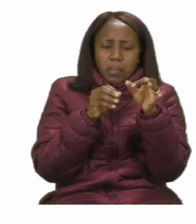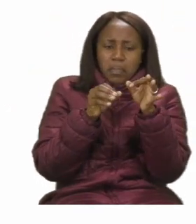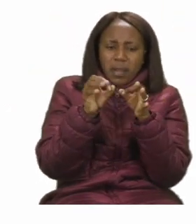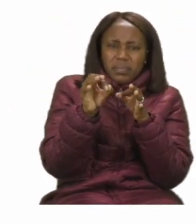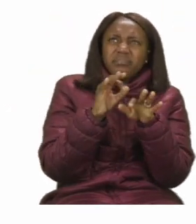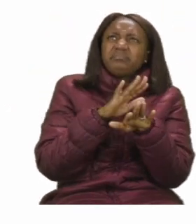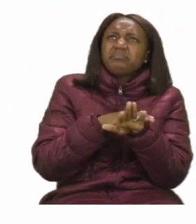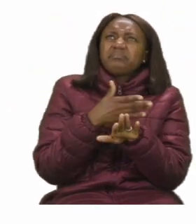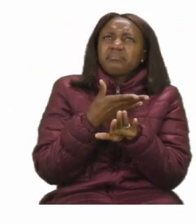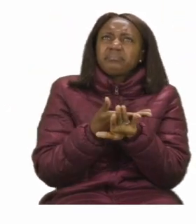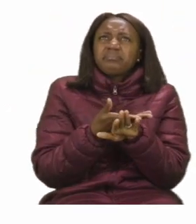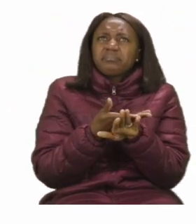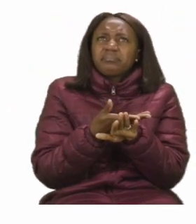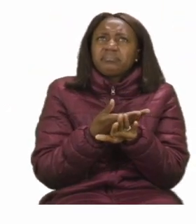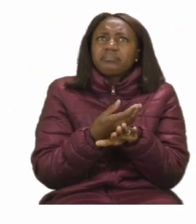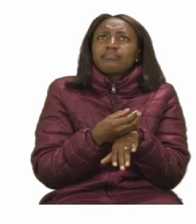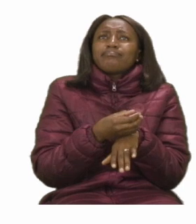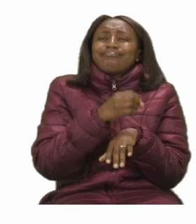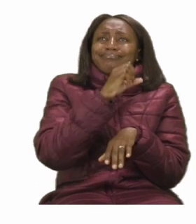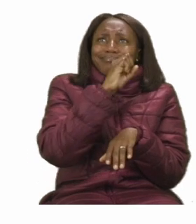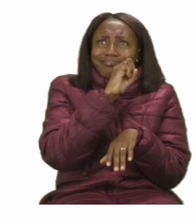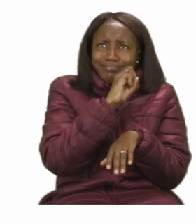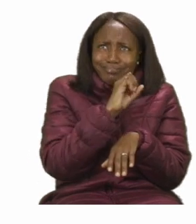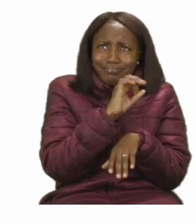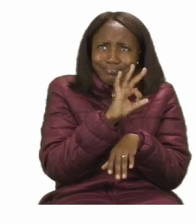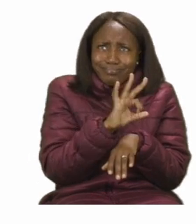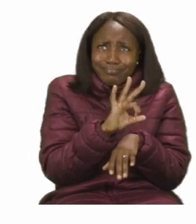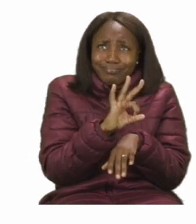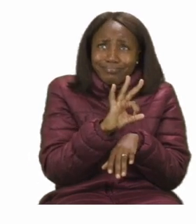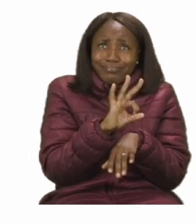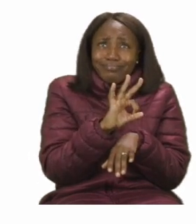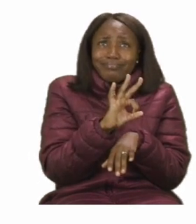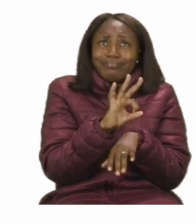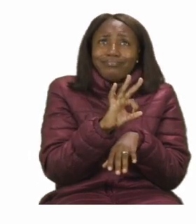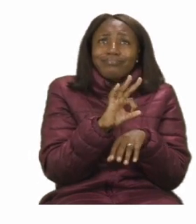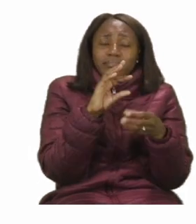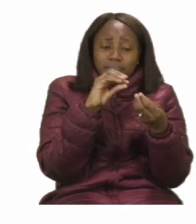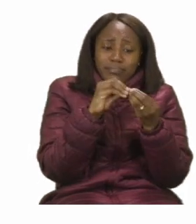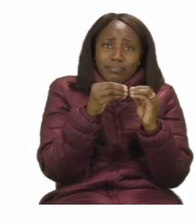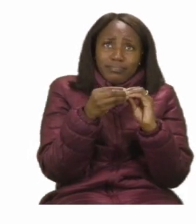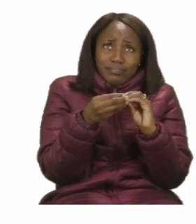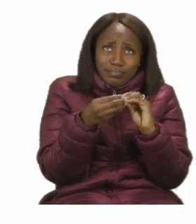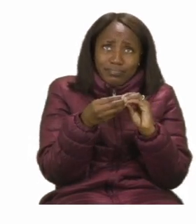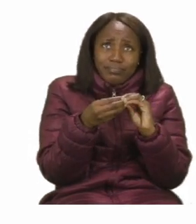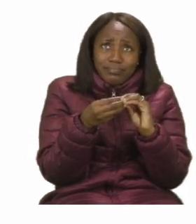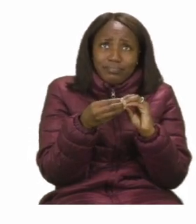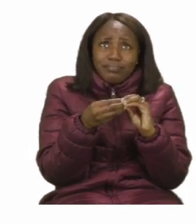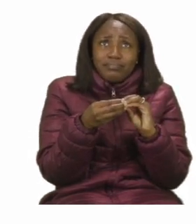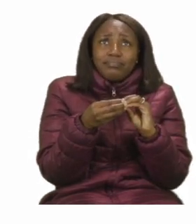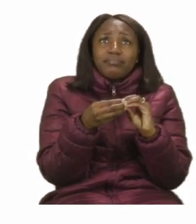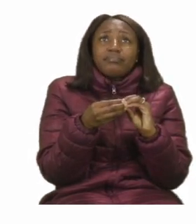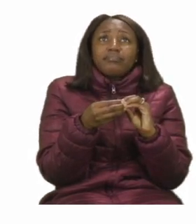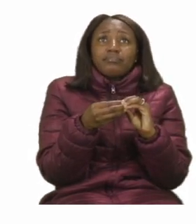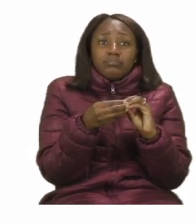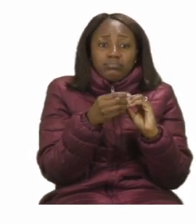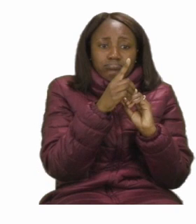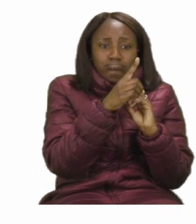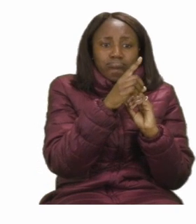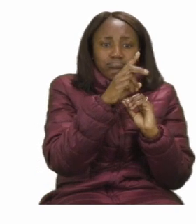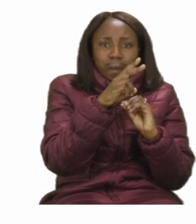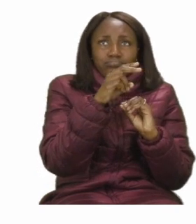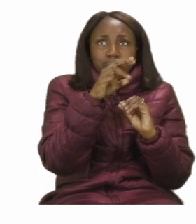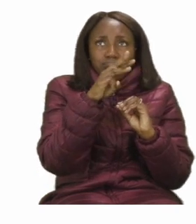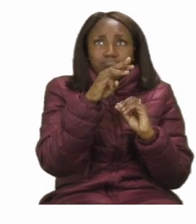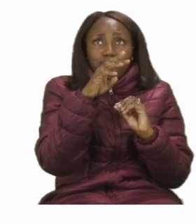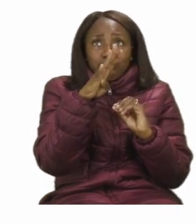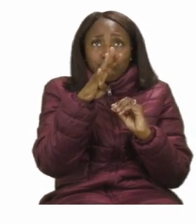to you. It says there, round the following numbers off to the nearest 10. Okay,